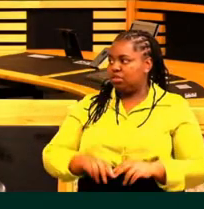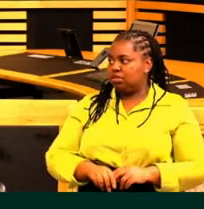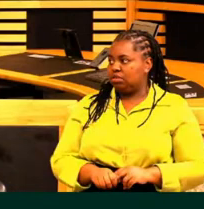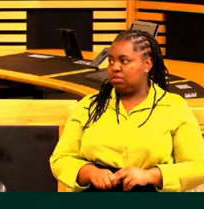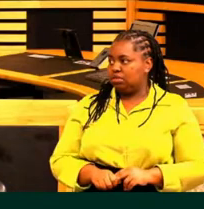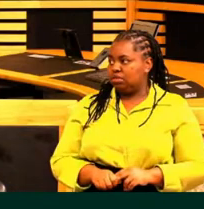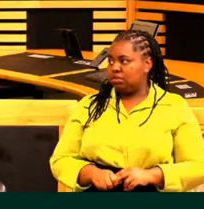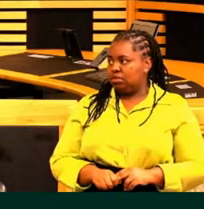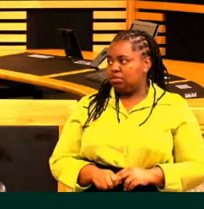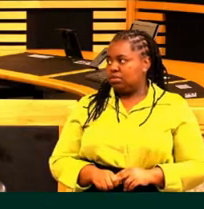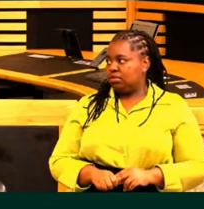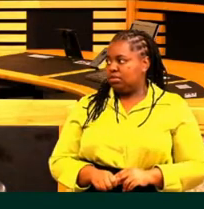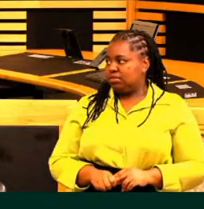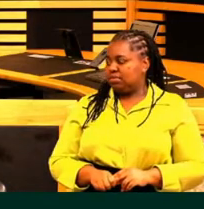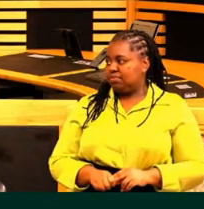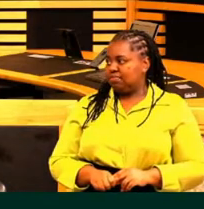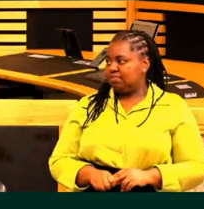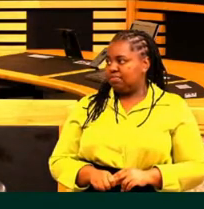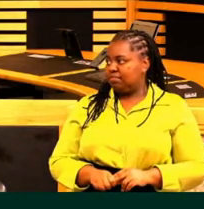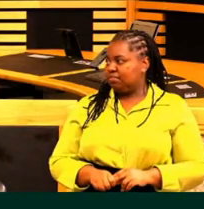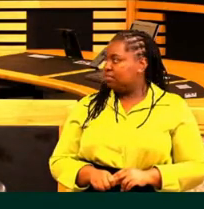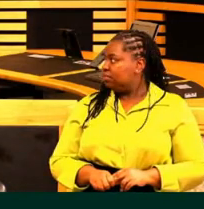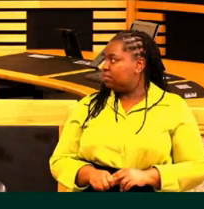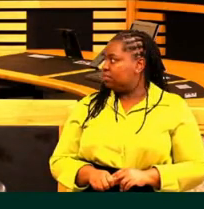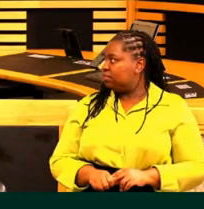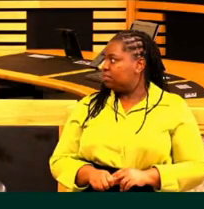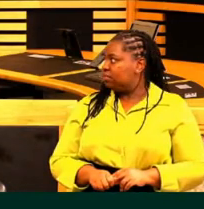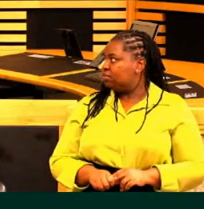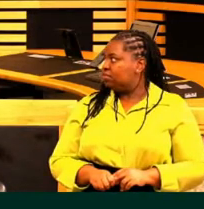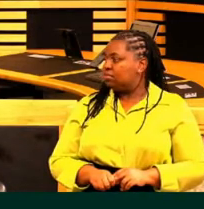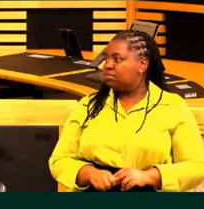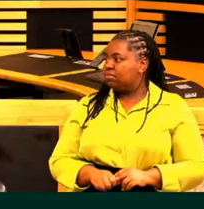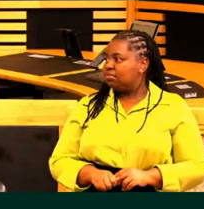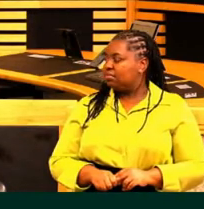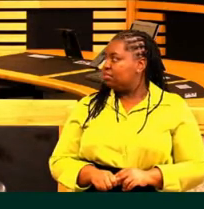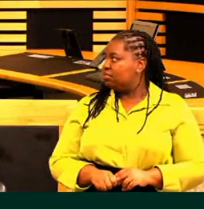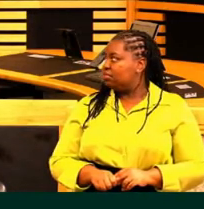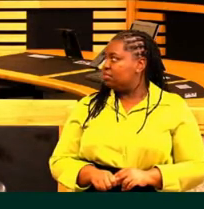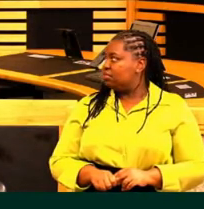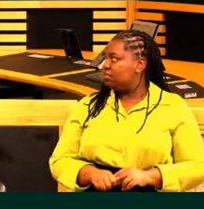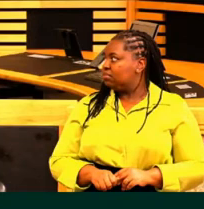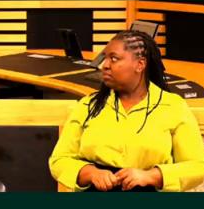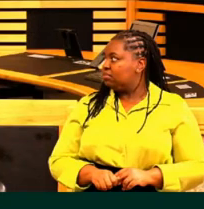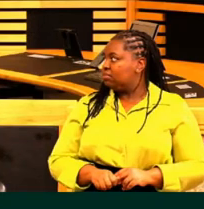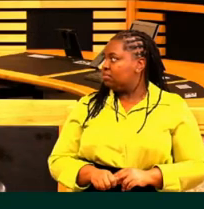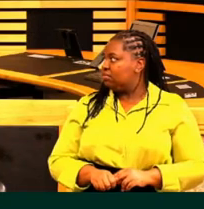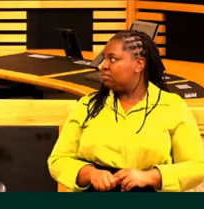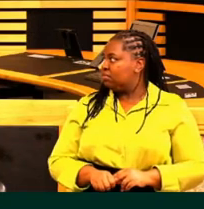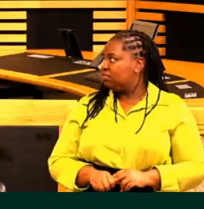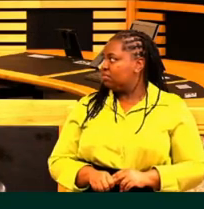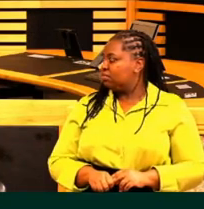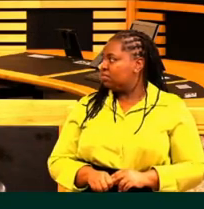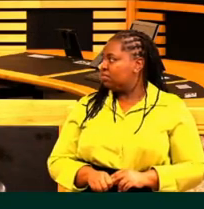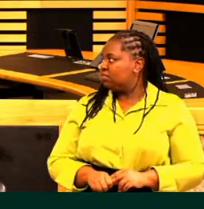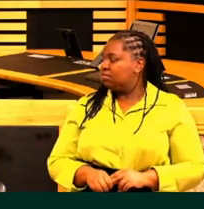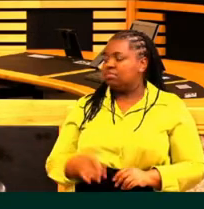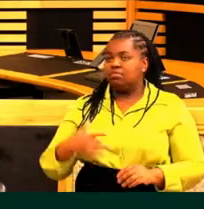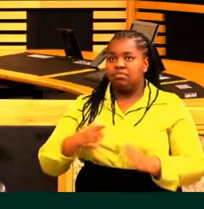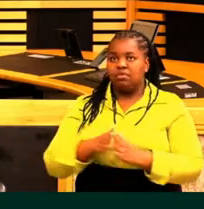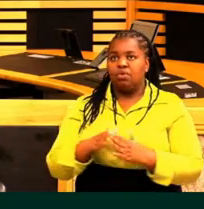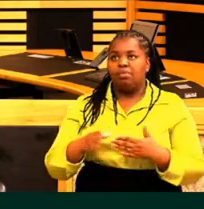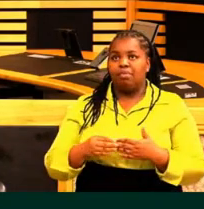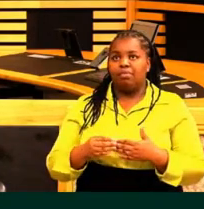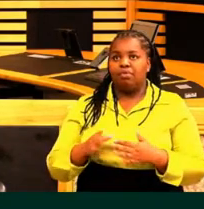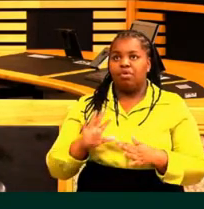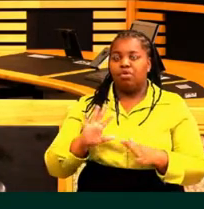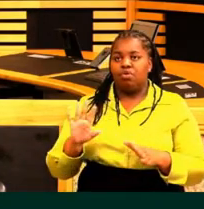social Story number please please yeah can you kindly I request members